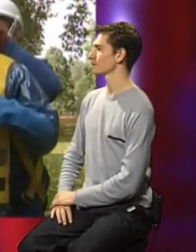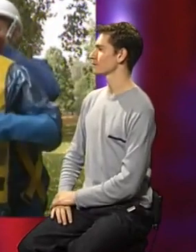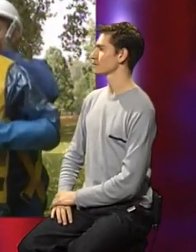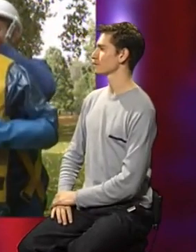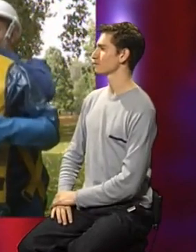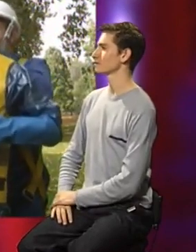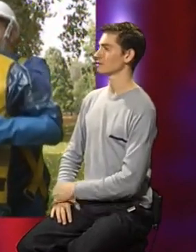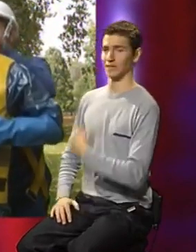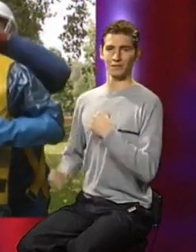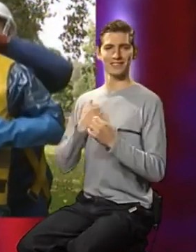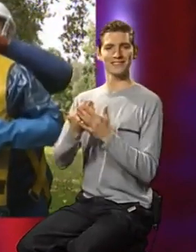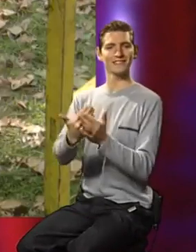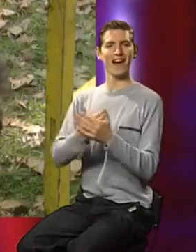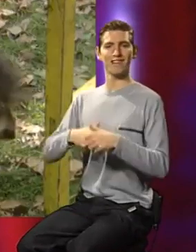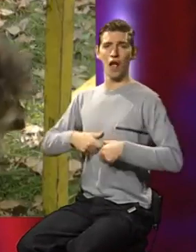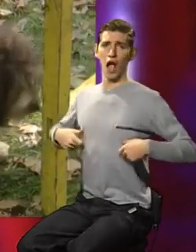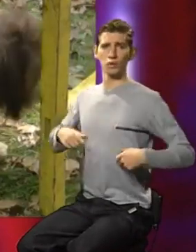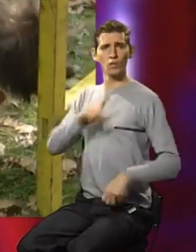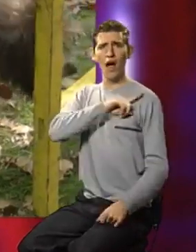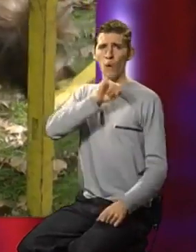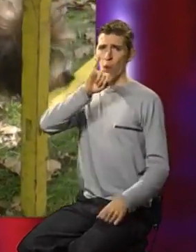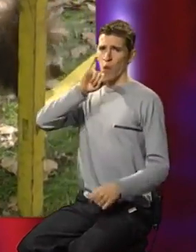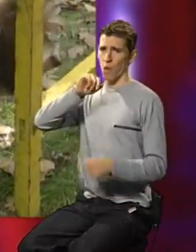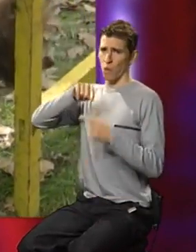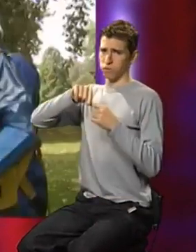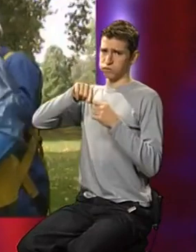This is my safety harness.